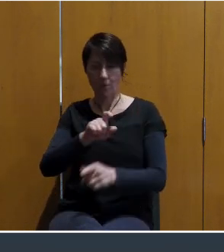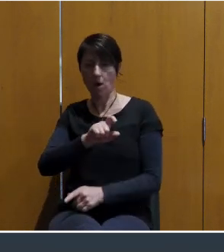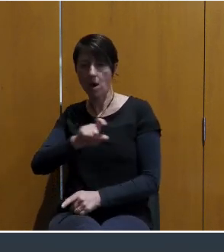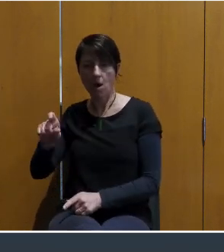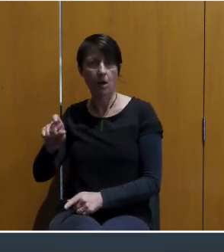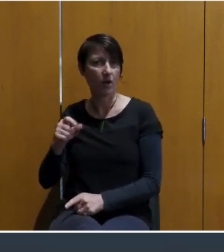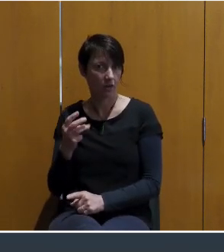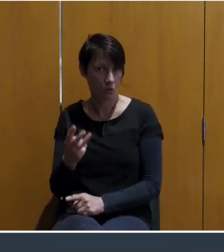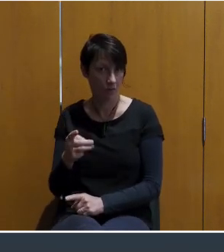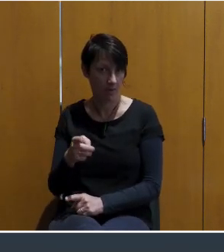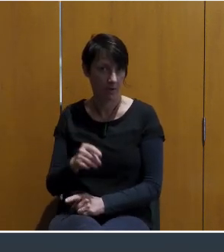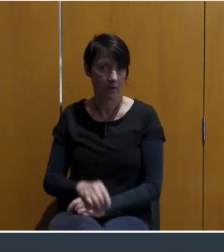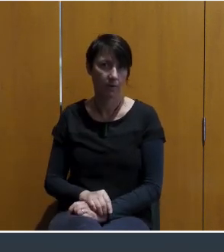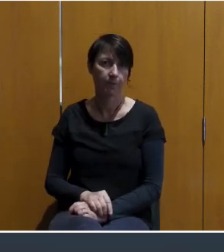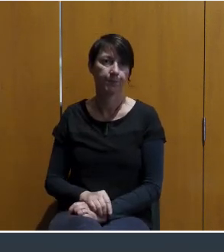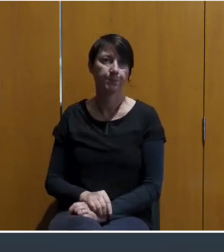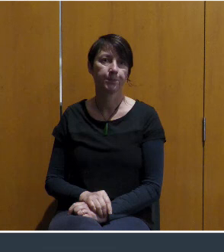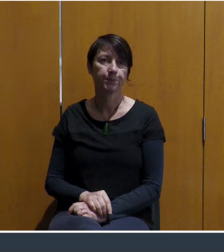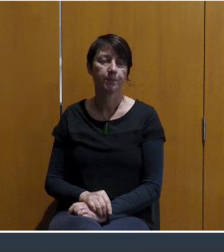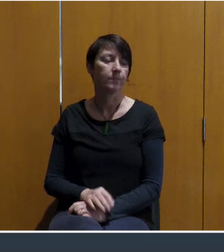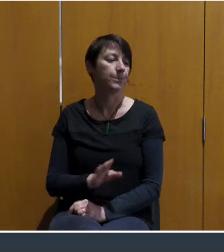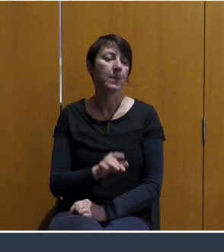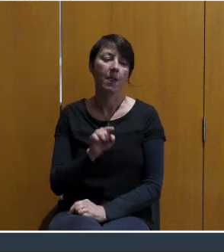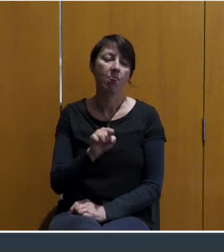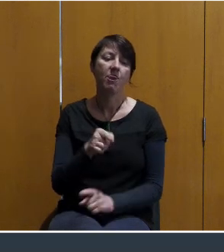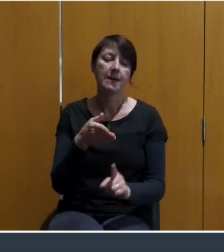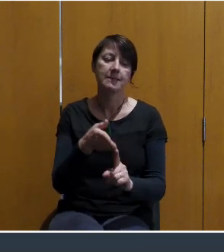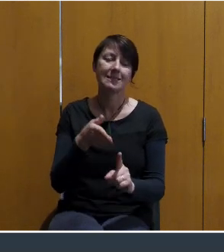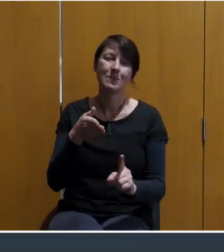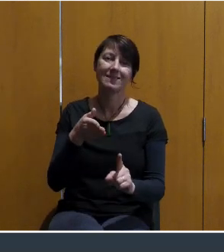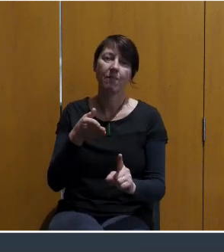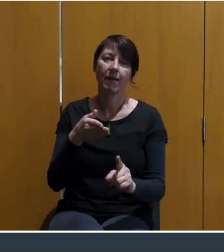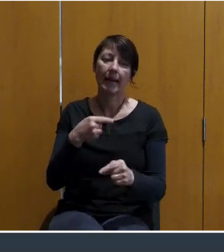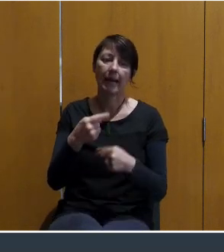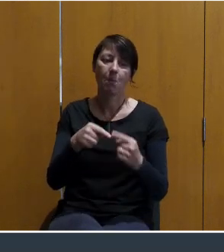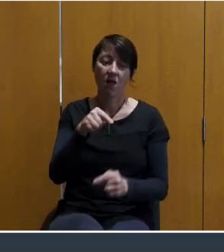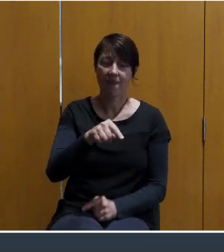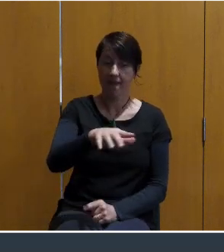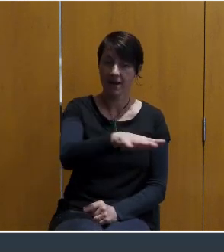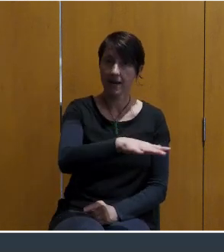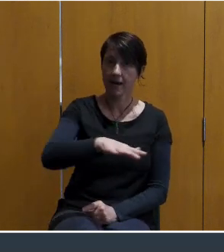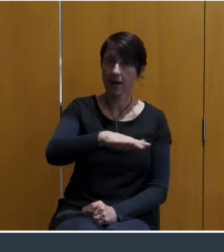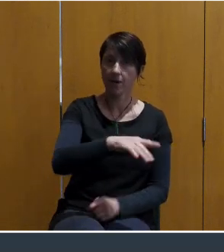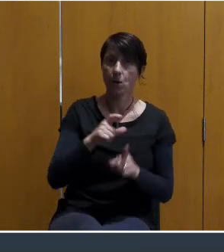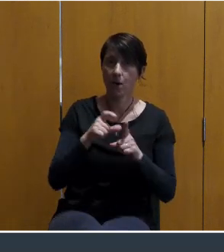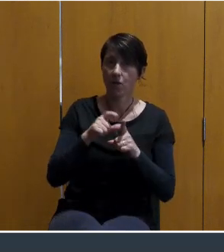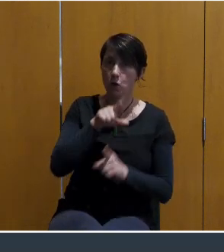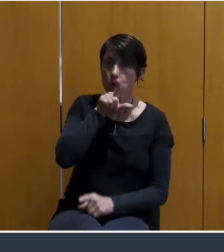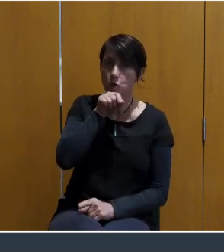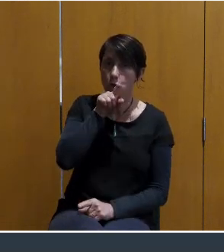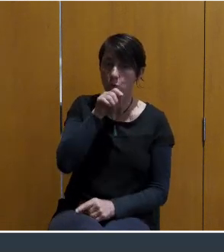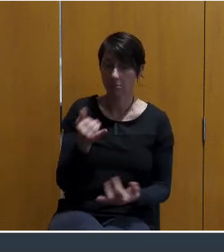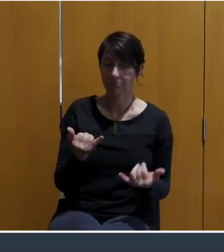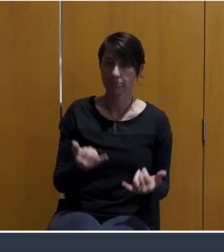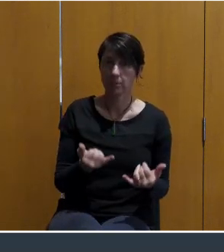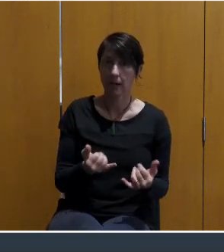So that's just specifically relating to that area where the dotterels Currently nest. nest.